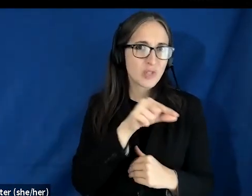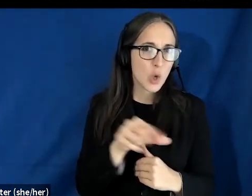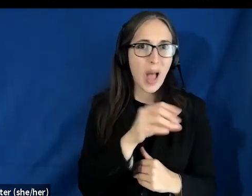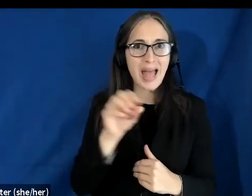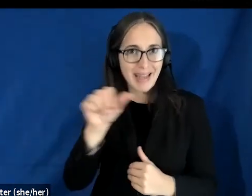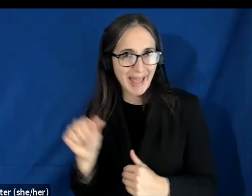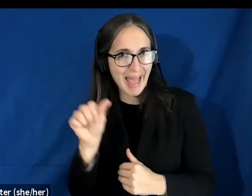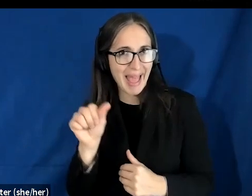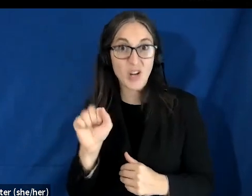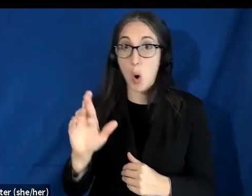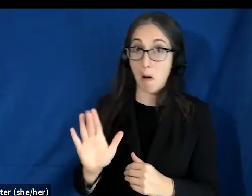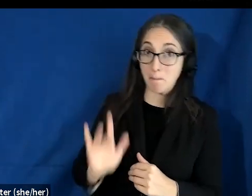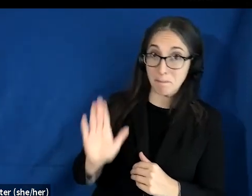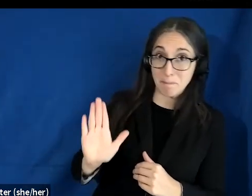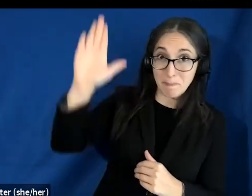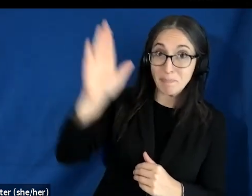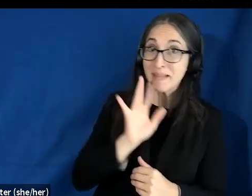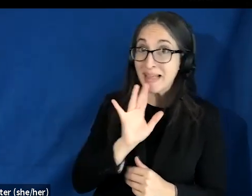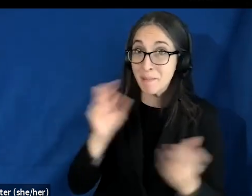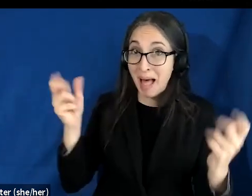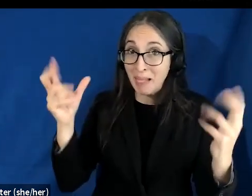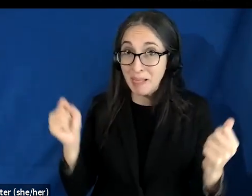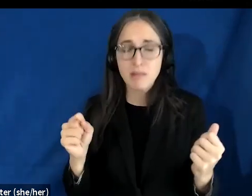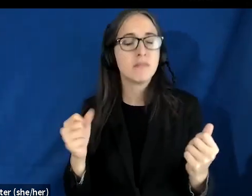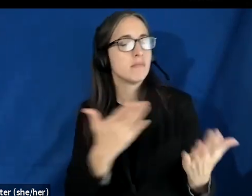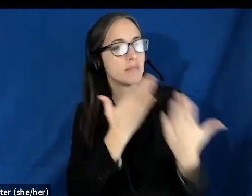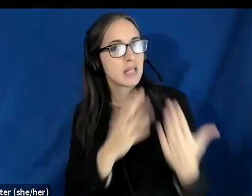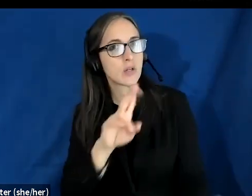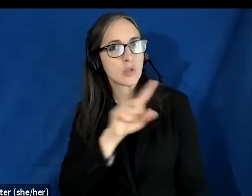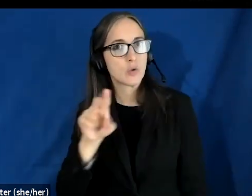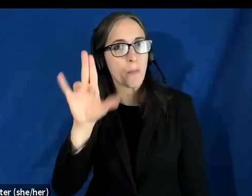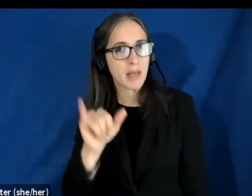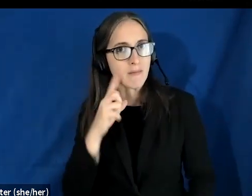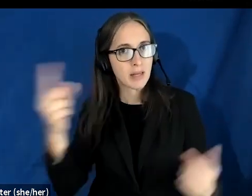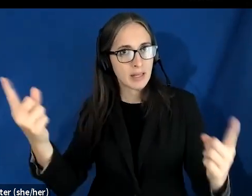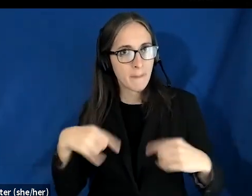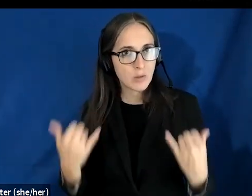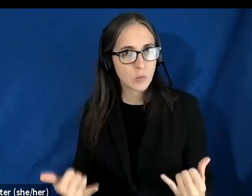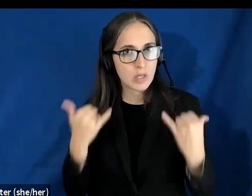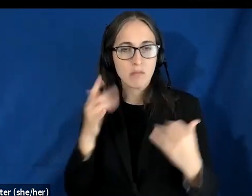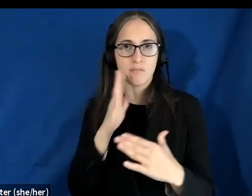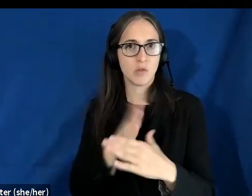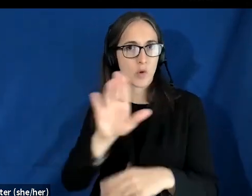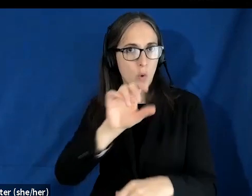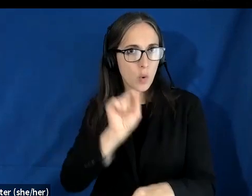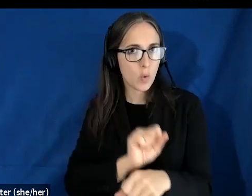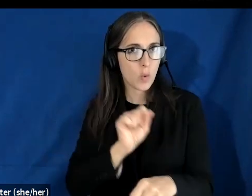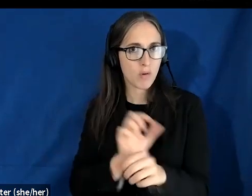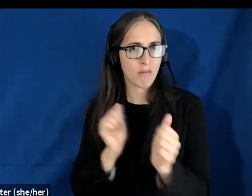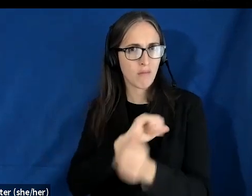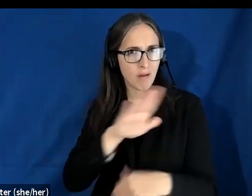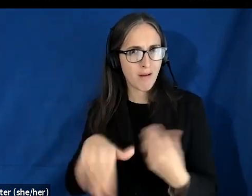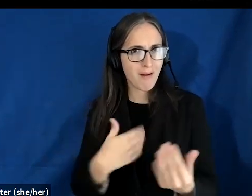to ask them out loud. But otherwise, Zuby, I want to thank you so much for being here with us today and for sharing your work with all of our